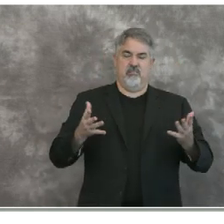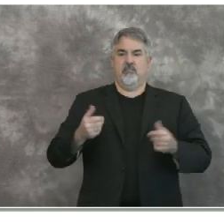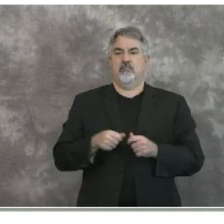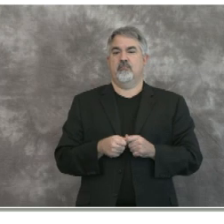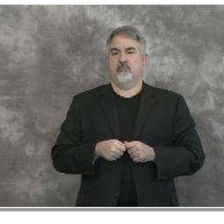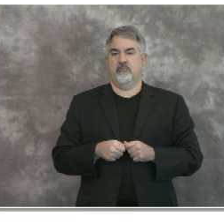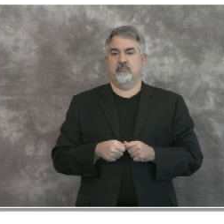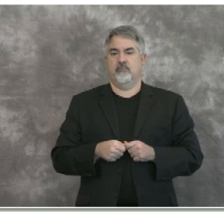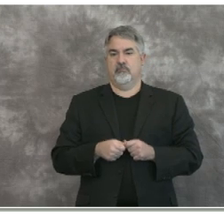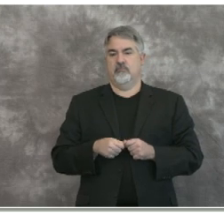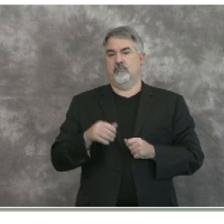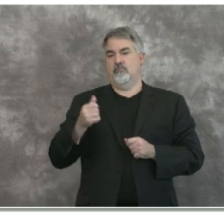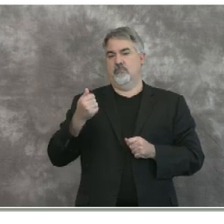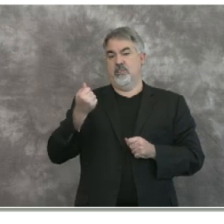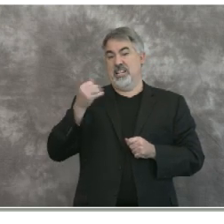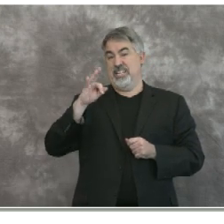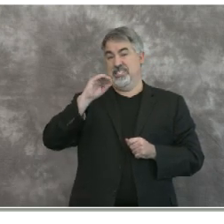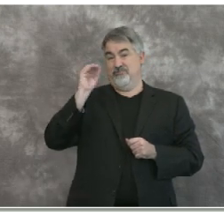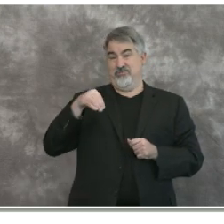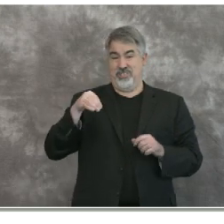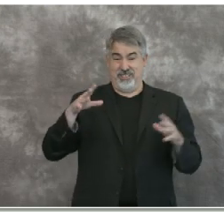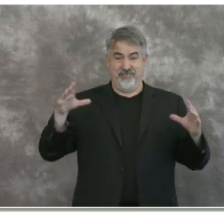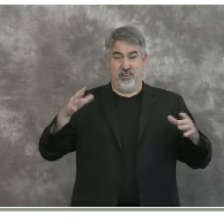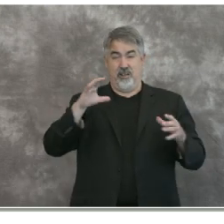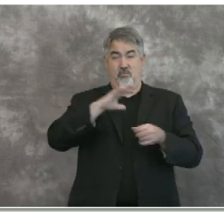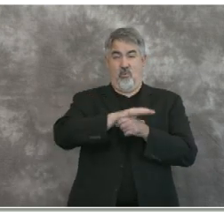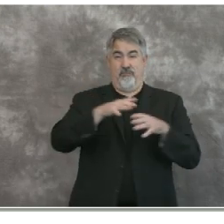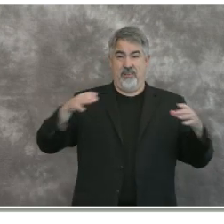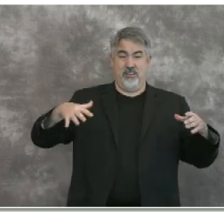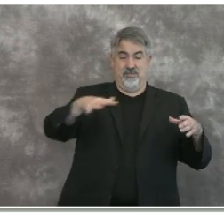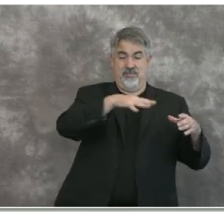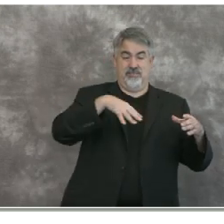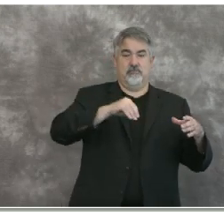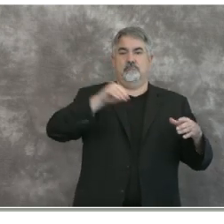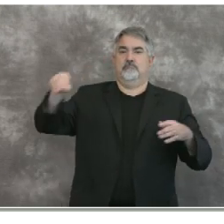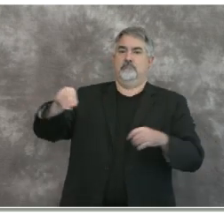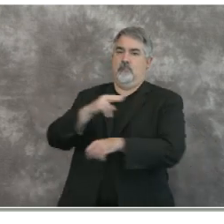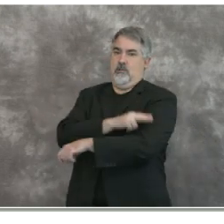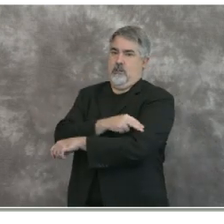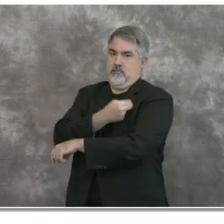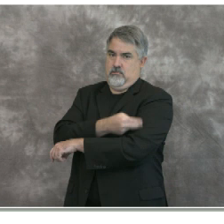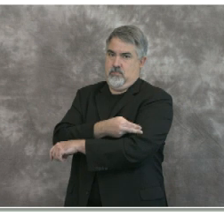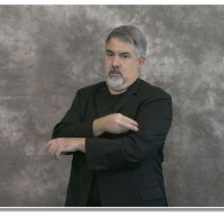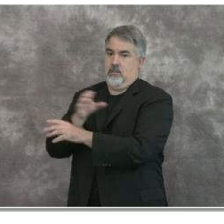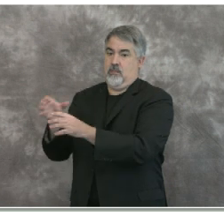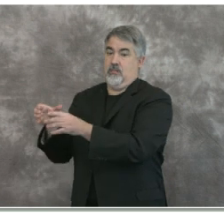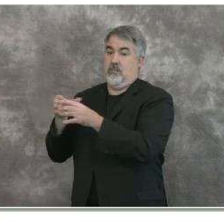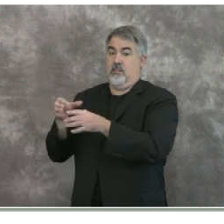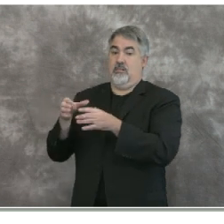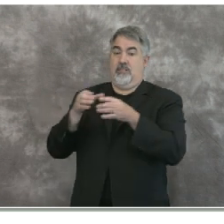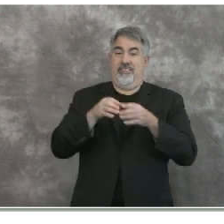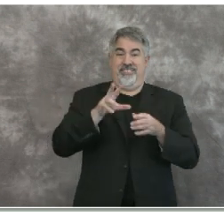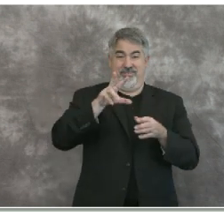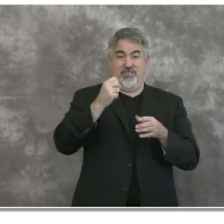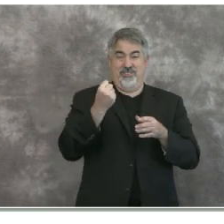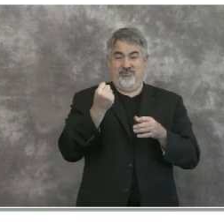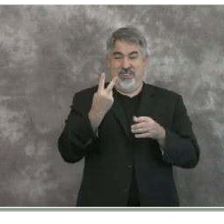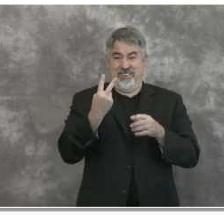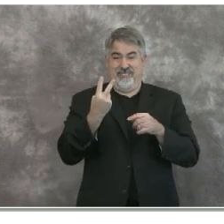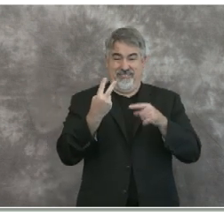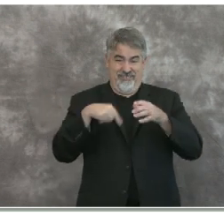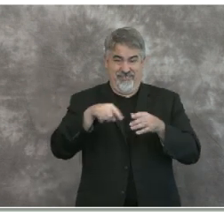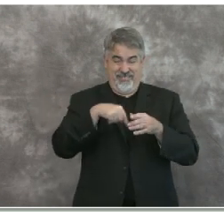973 or 19% of the cases have been hospitalized, and 302 of this number have